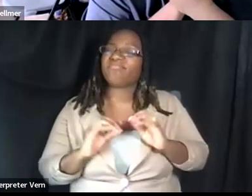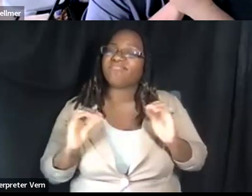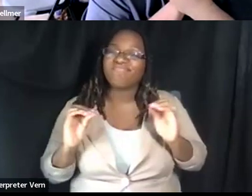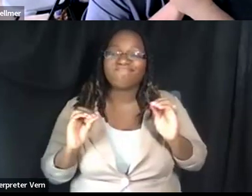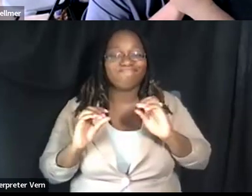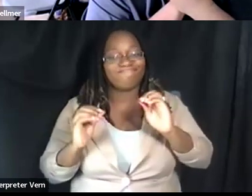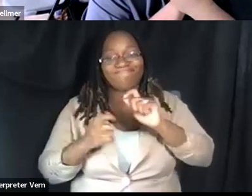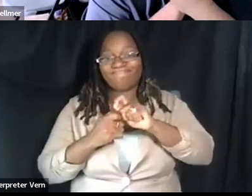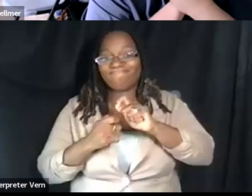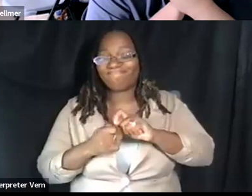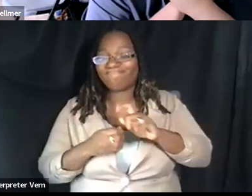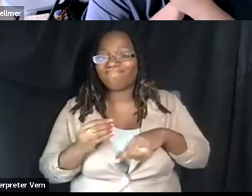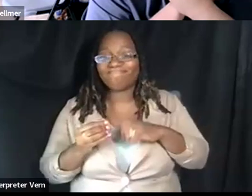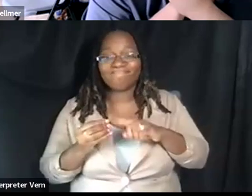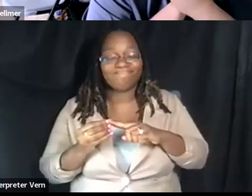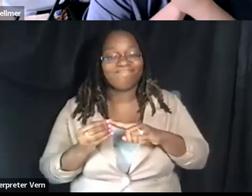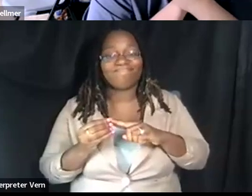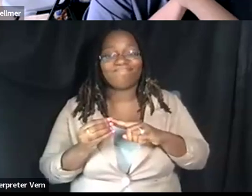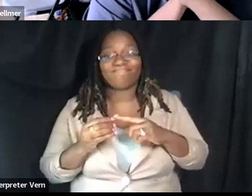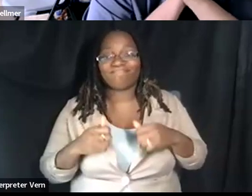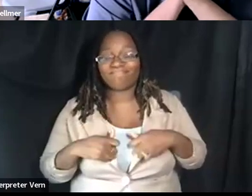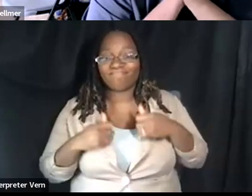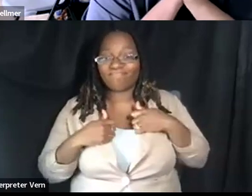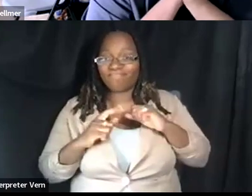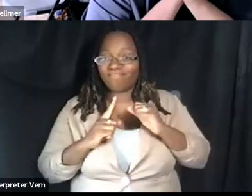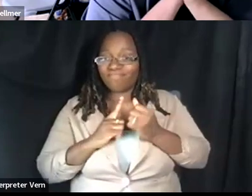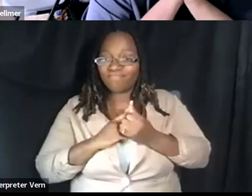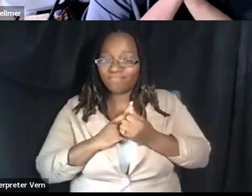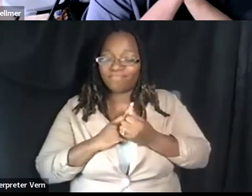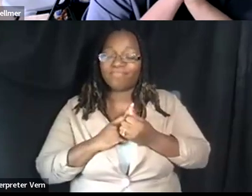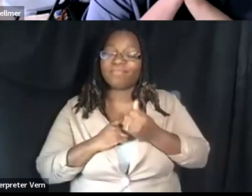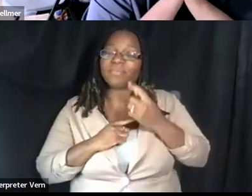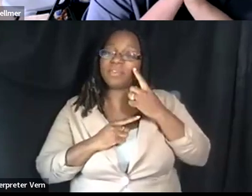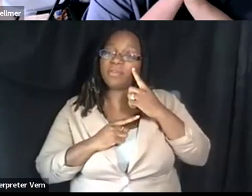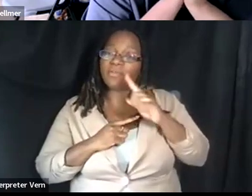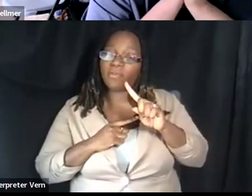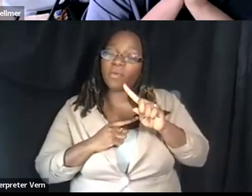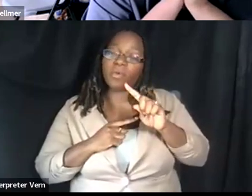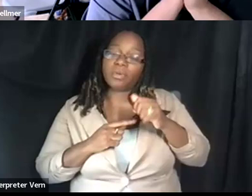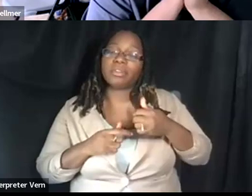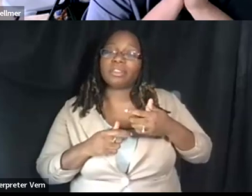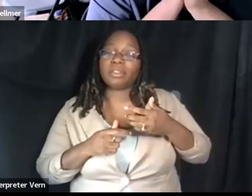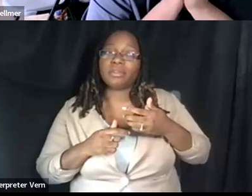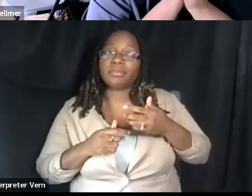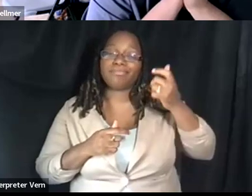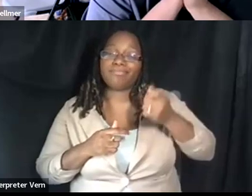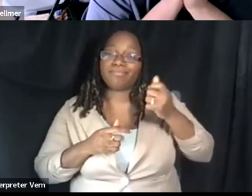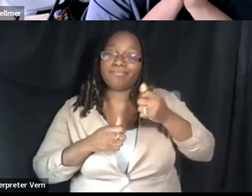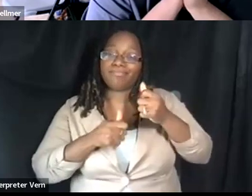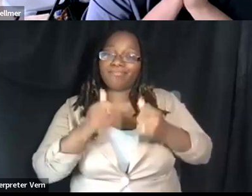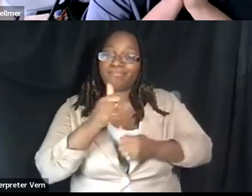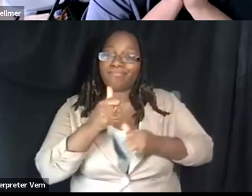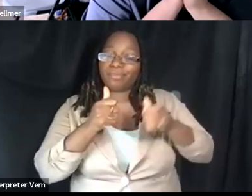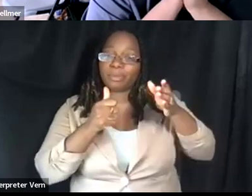specificity about the life condition or situations of the beneficiary. So what the rule says